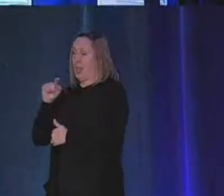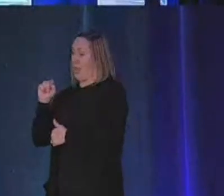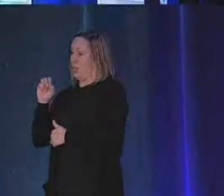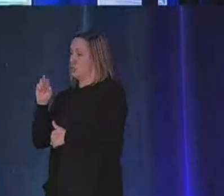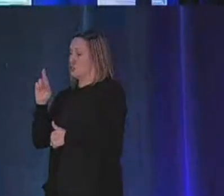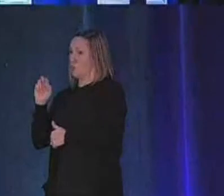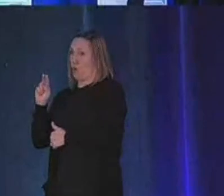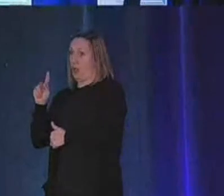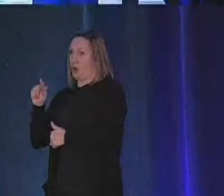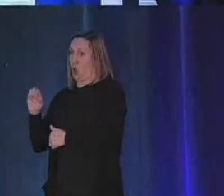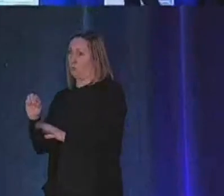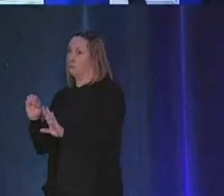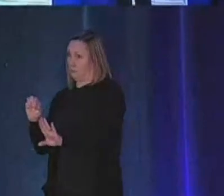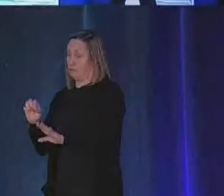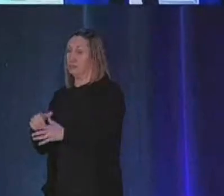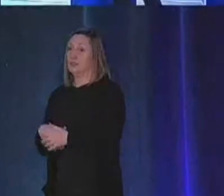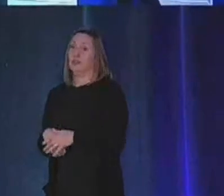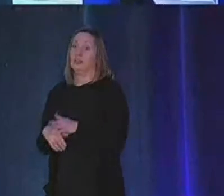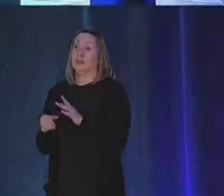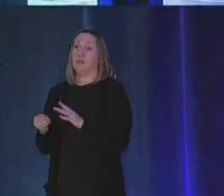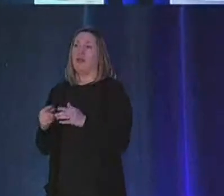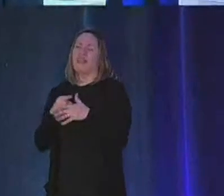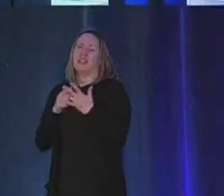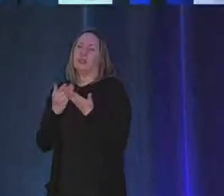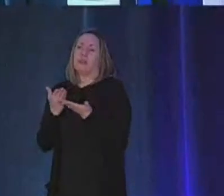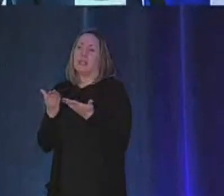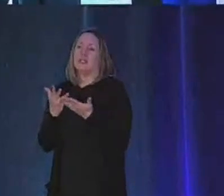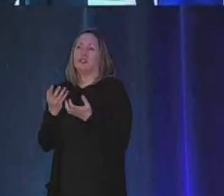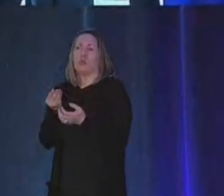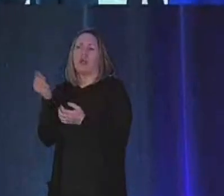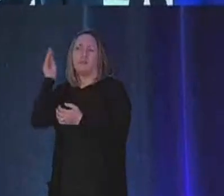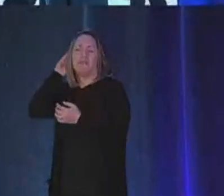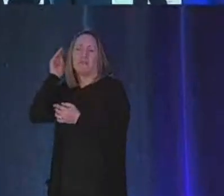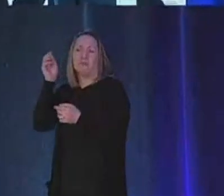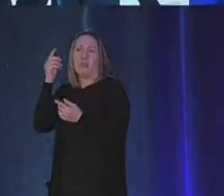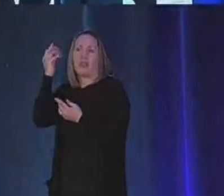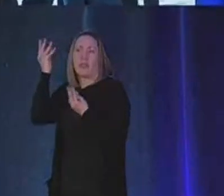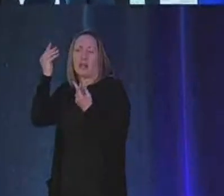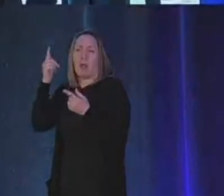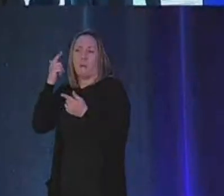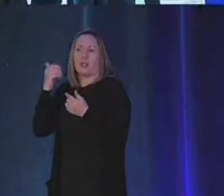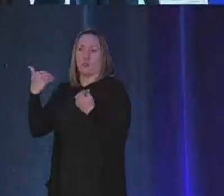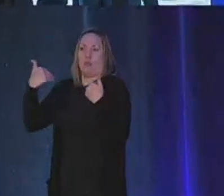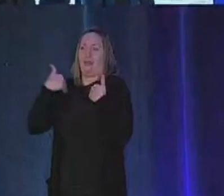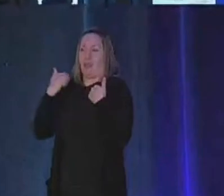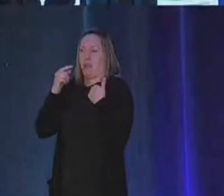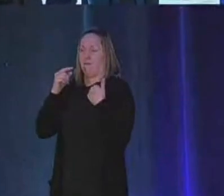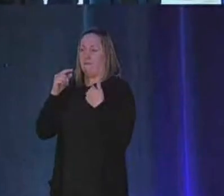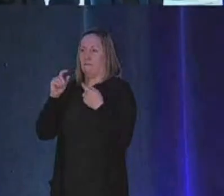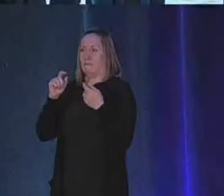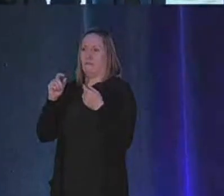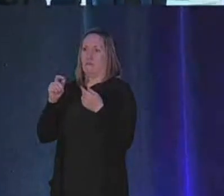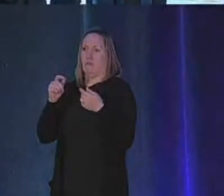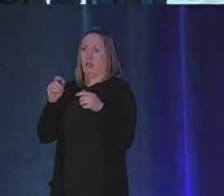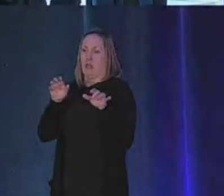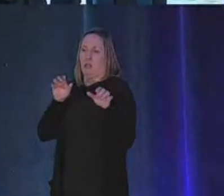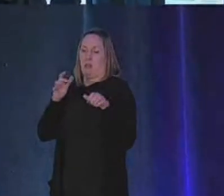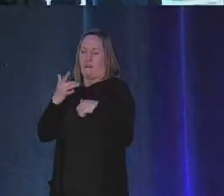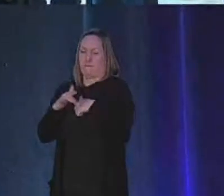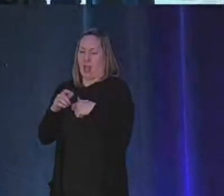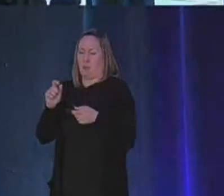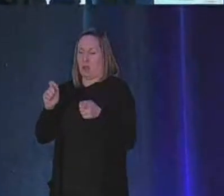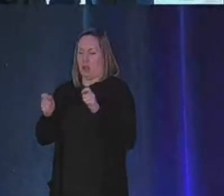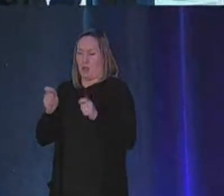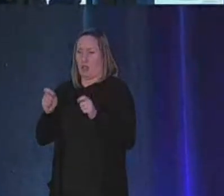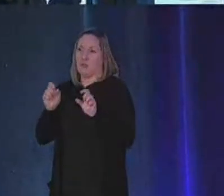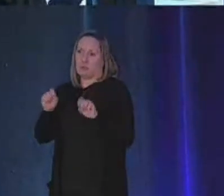know. So these are things that I just want everyone to keep in mind, because we have the tooling available for us to do